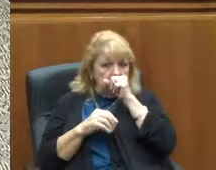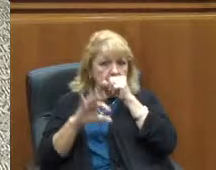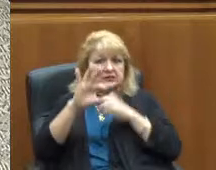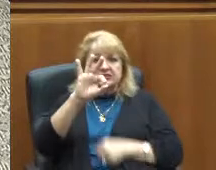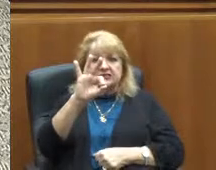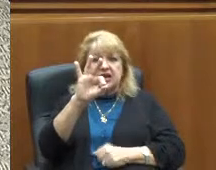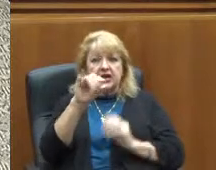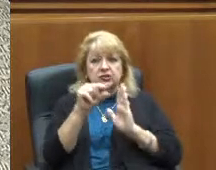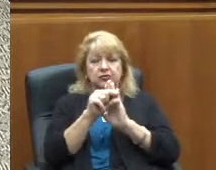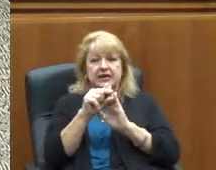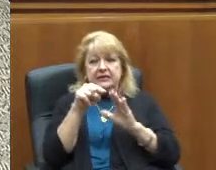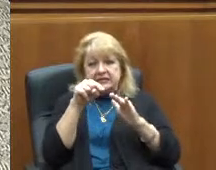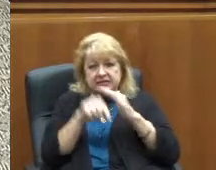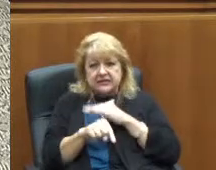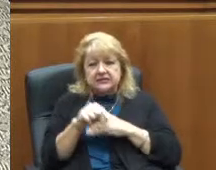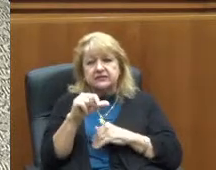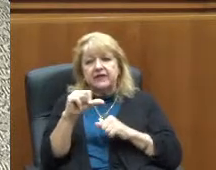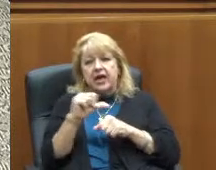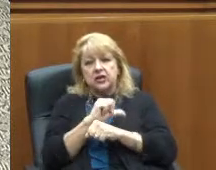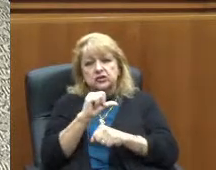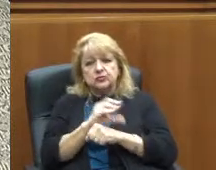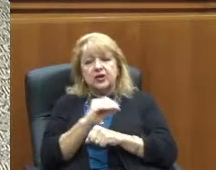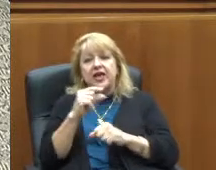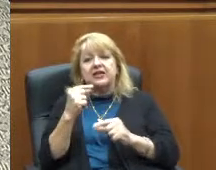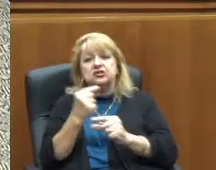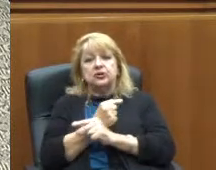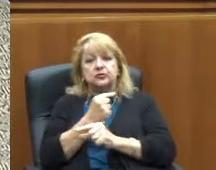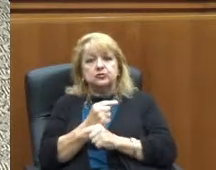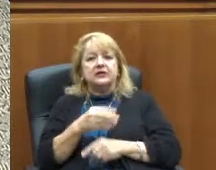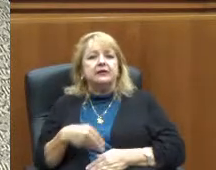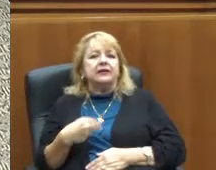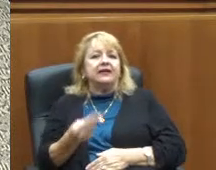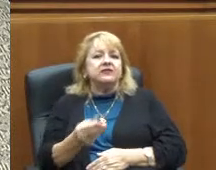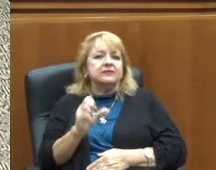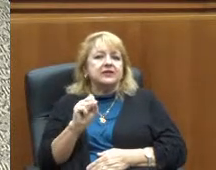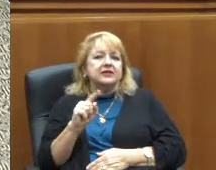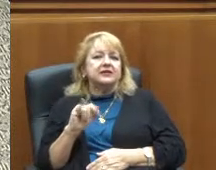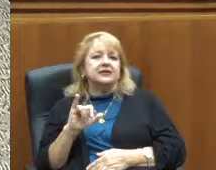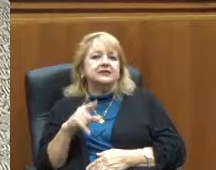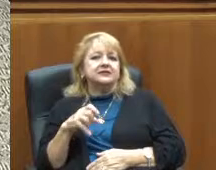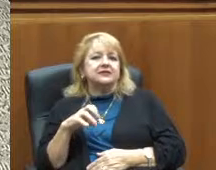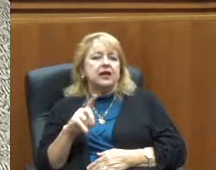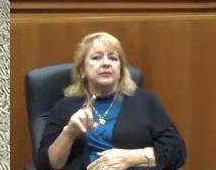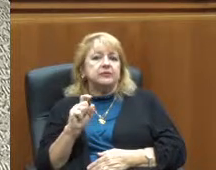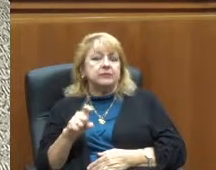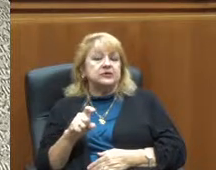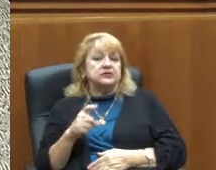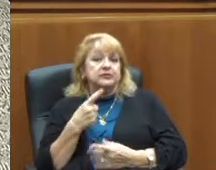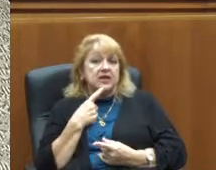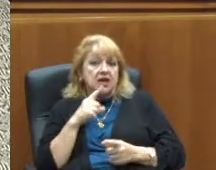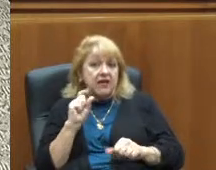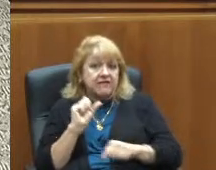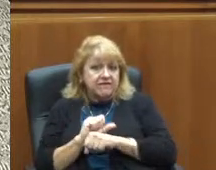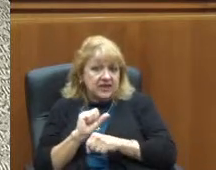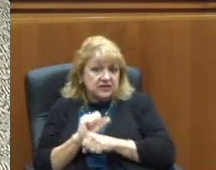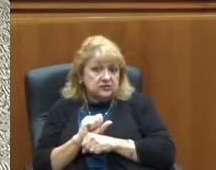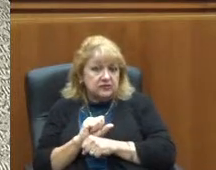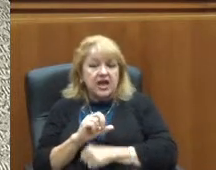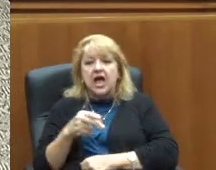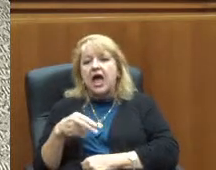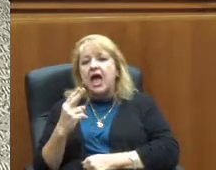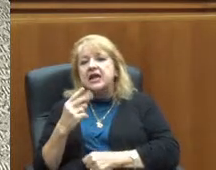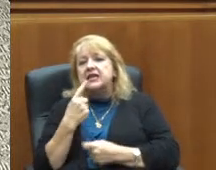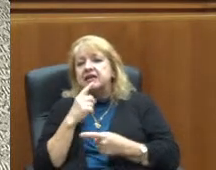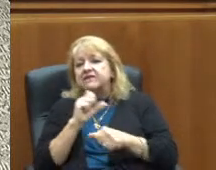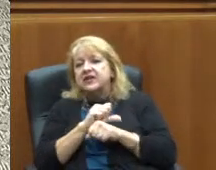intensive algebra and geometry, we offer them a stipend, but they have to be highly effective or effective proficient to